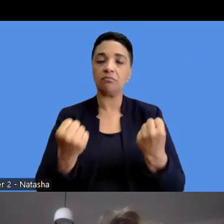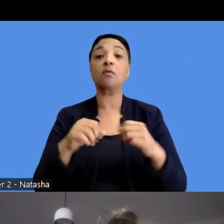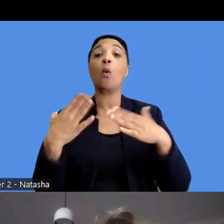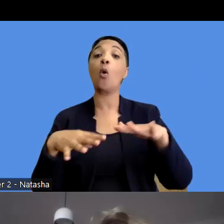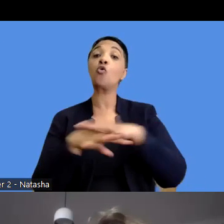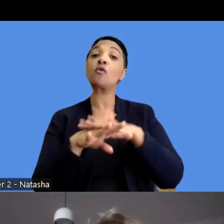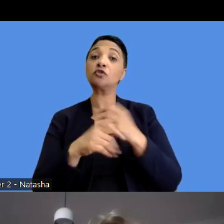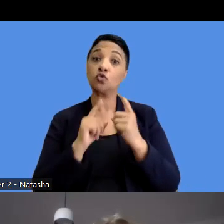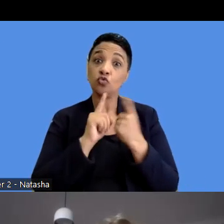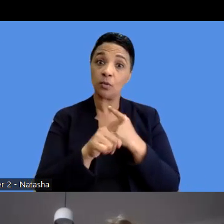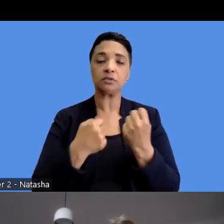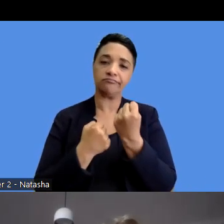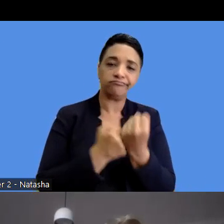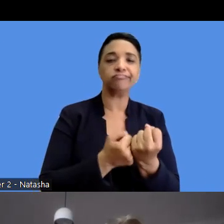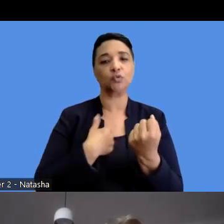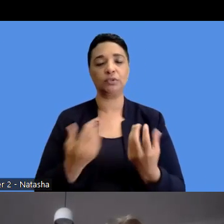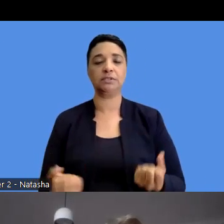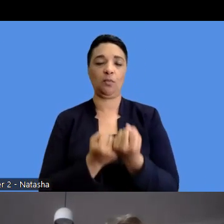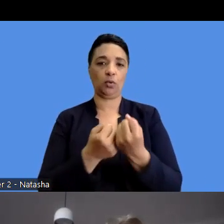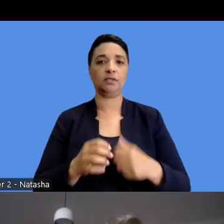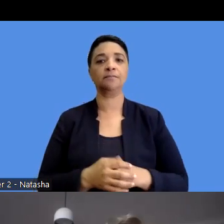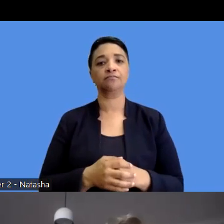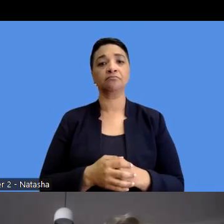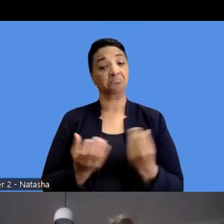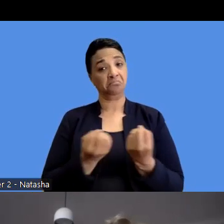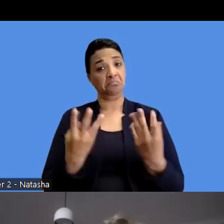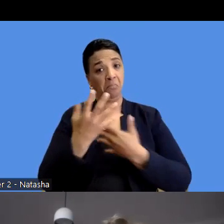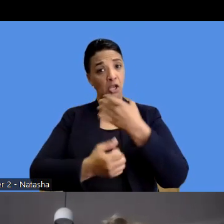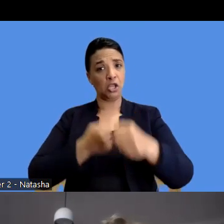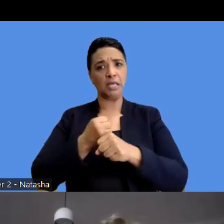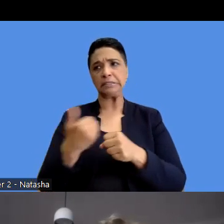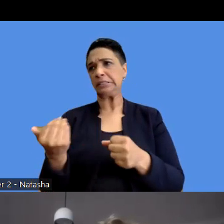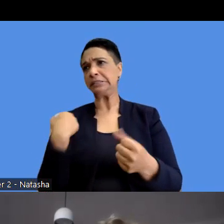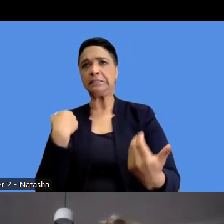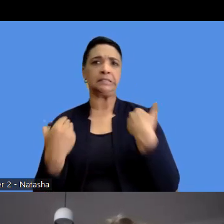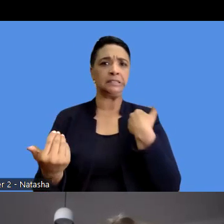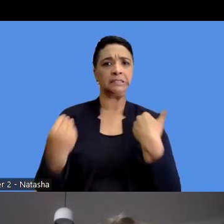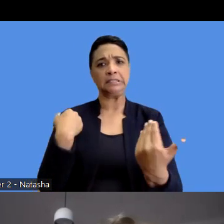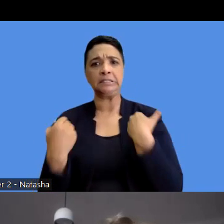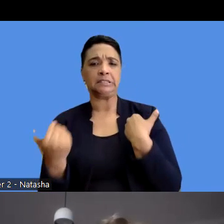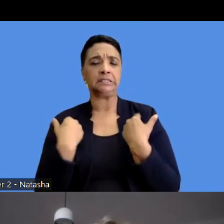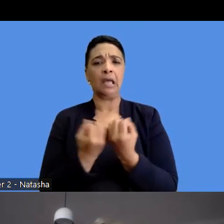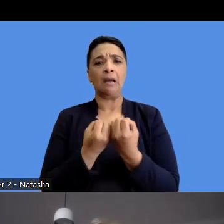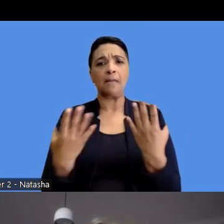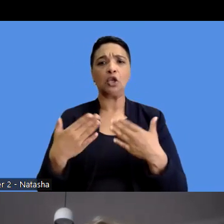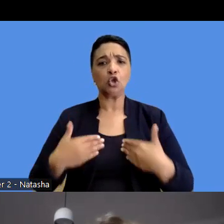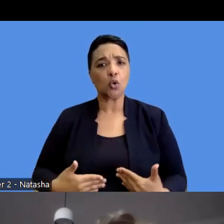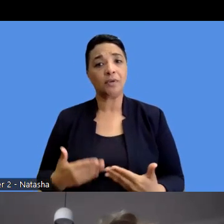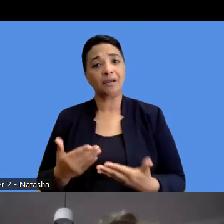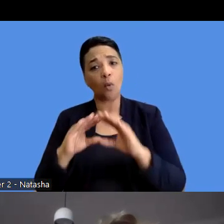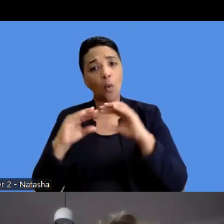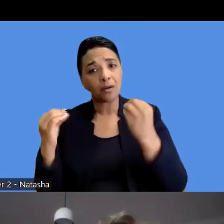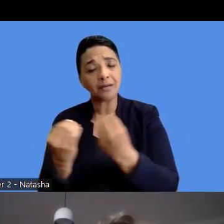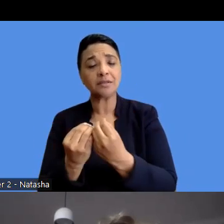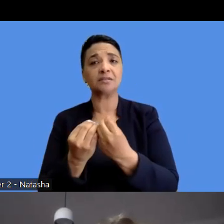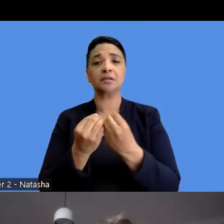response. Over the years, we received a lot of requests from humanitarian and refugee actors, like